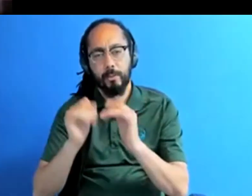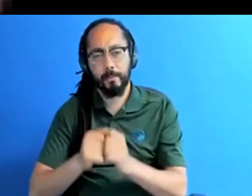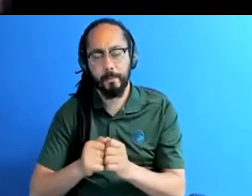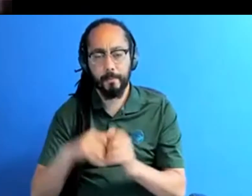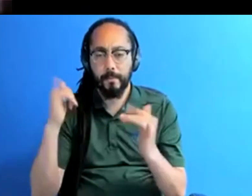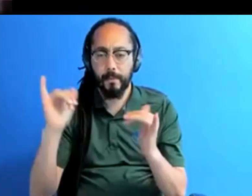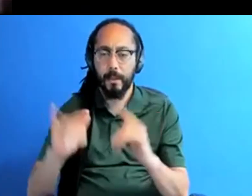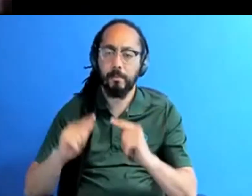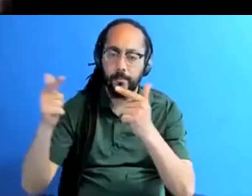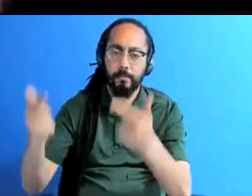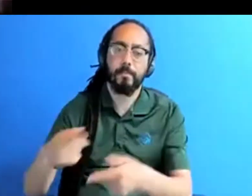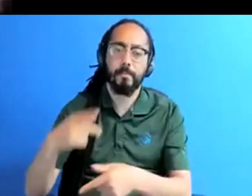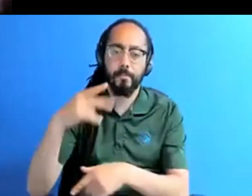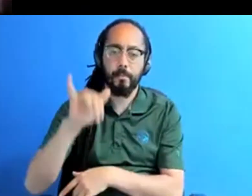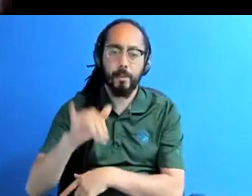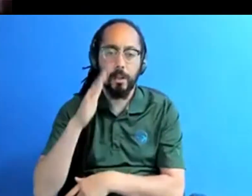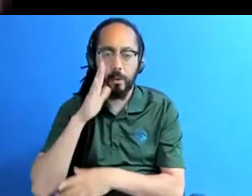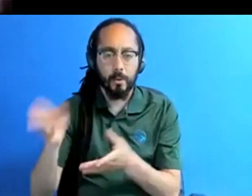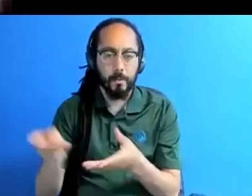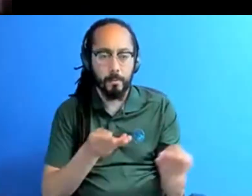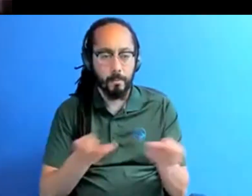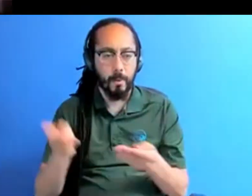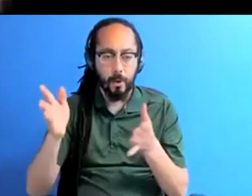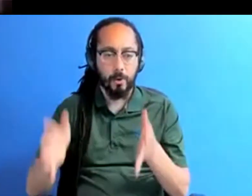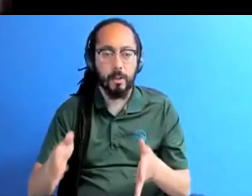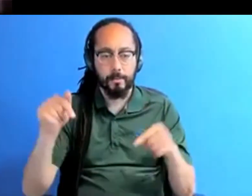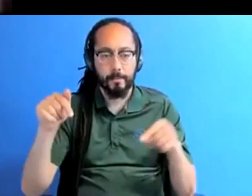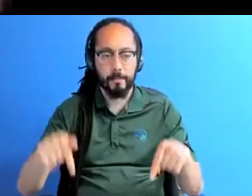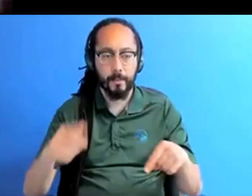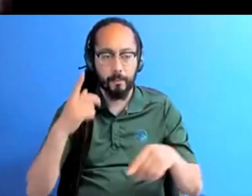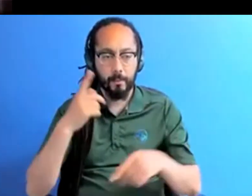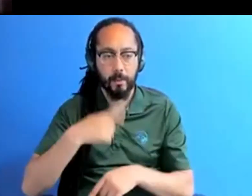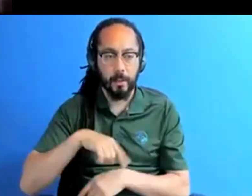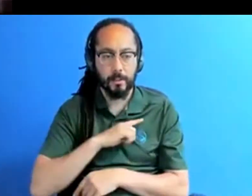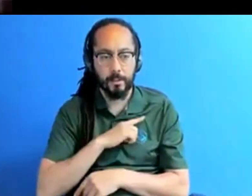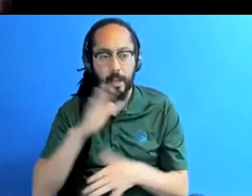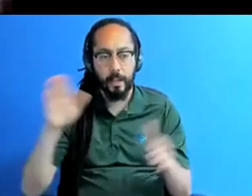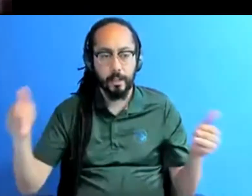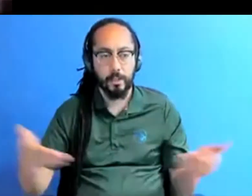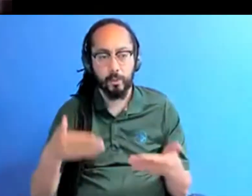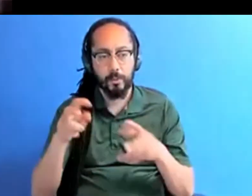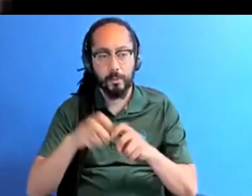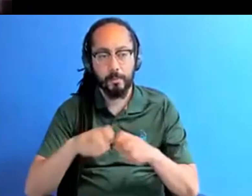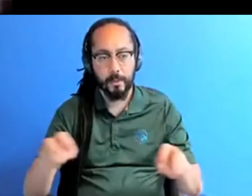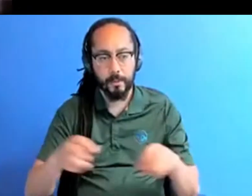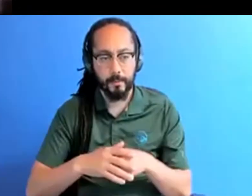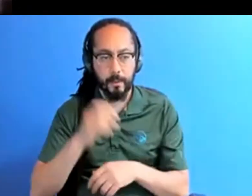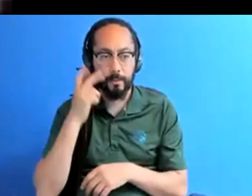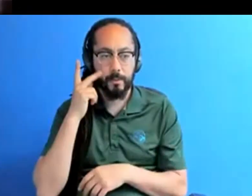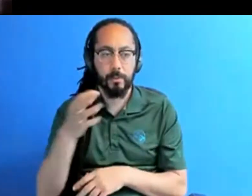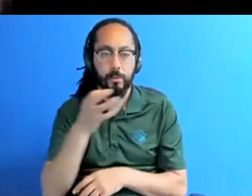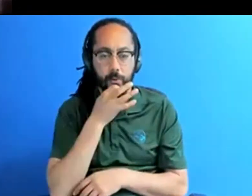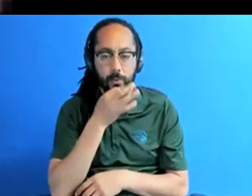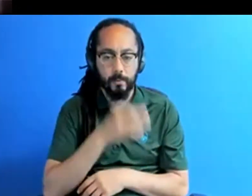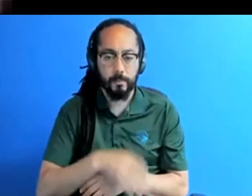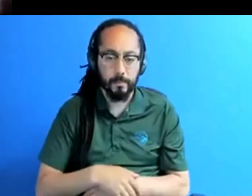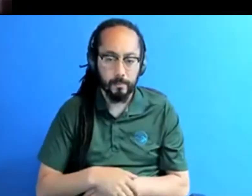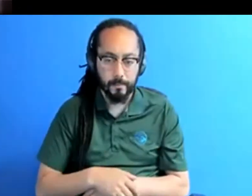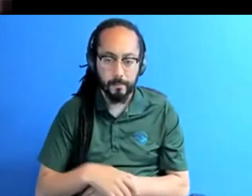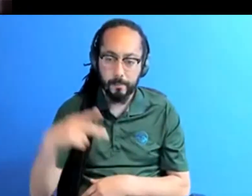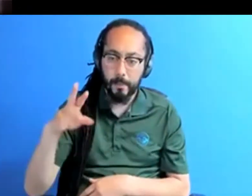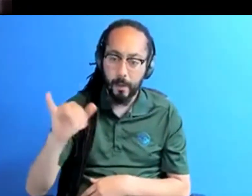over to Perry, who will moderate the session for us and introduce the panelists, and we'll see you soon. Perry, over to